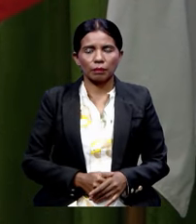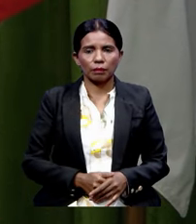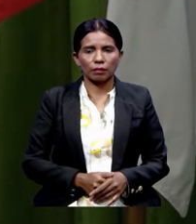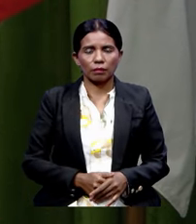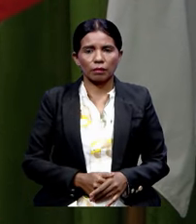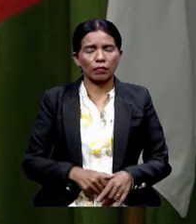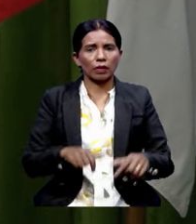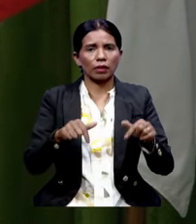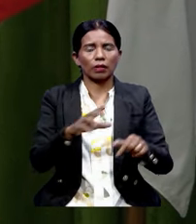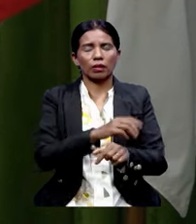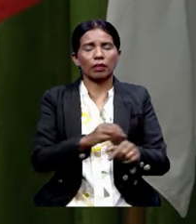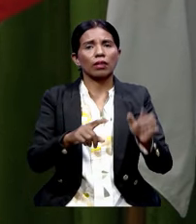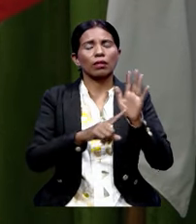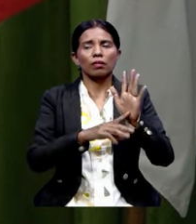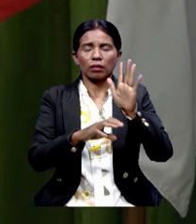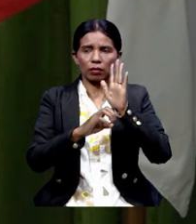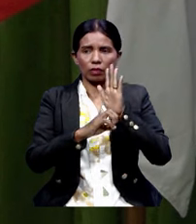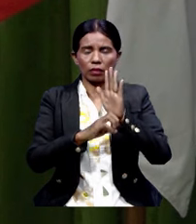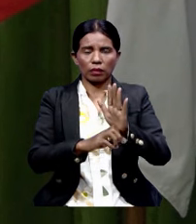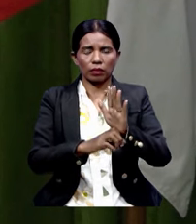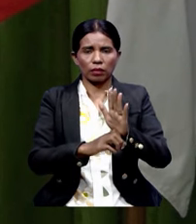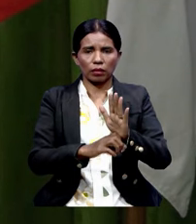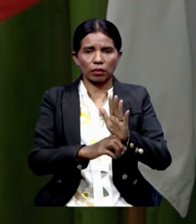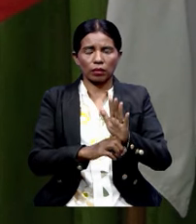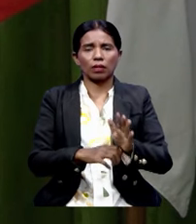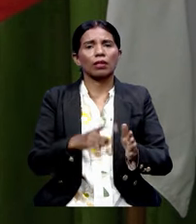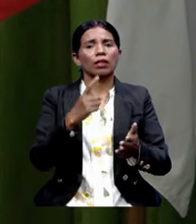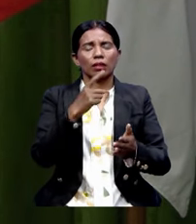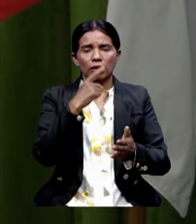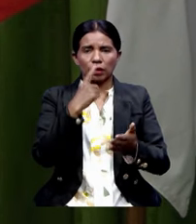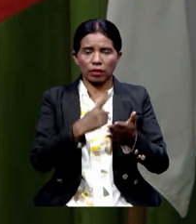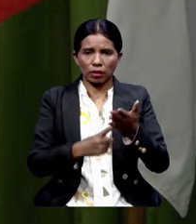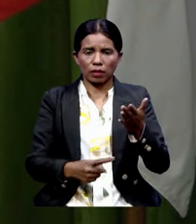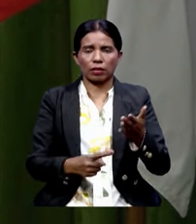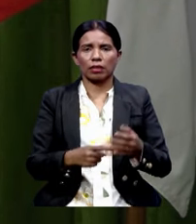This is an example to how we can